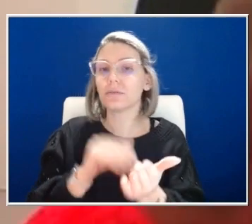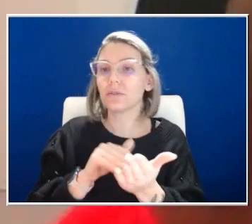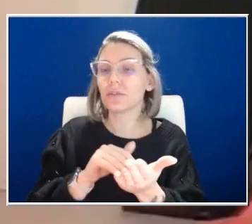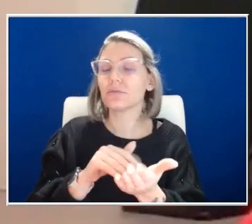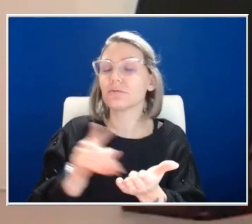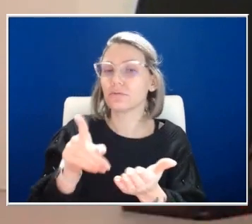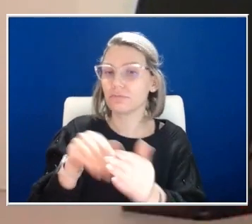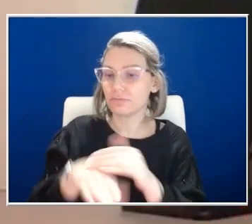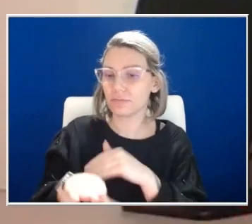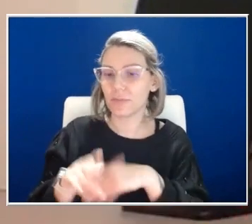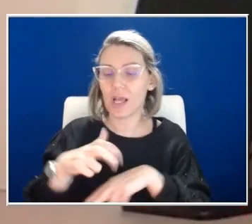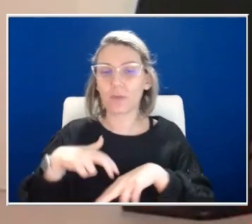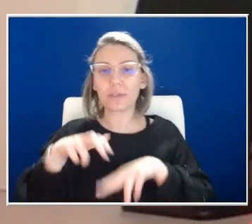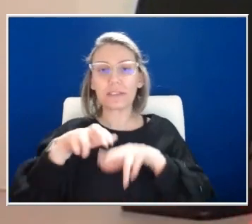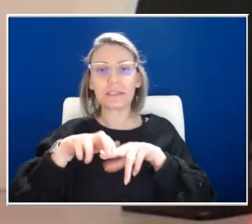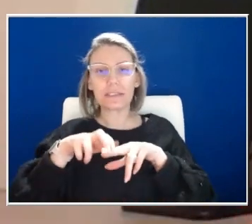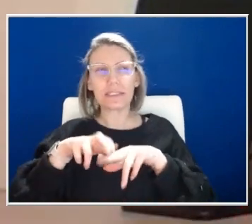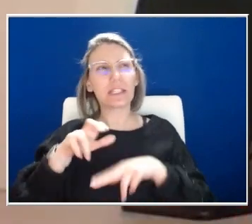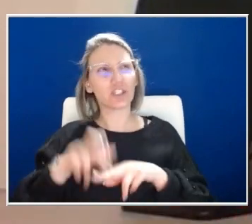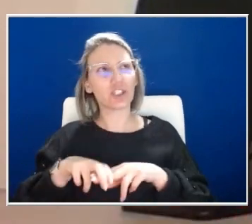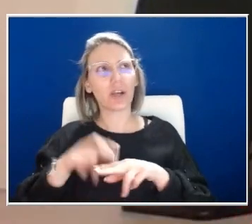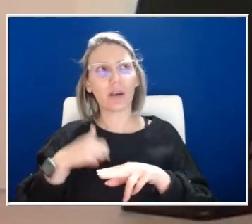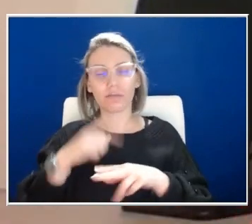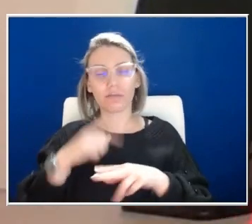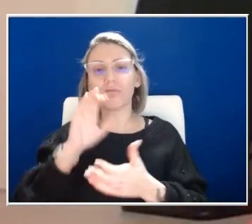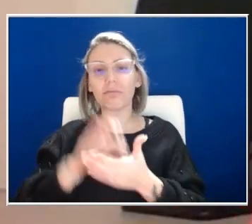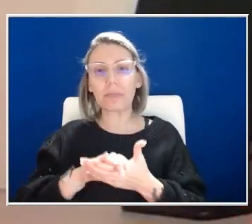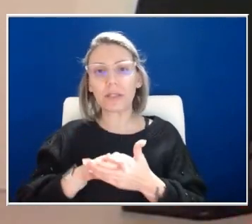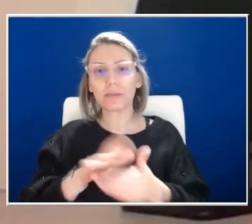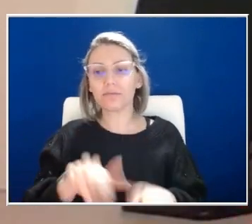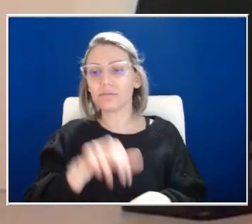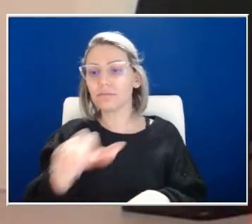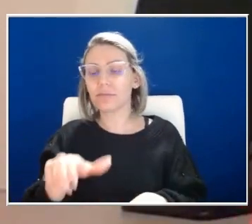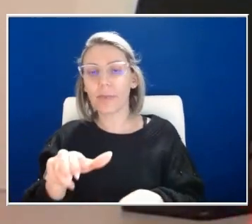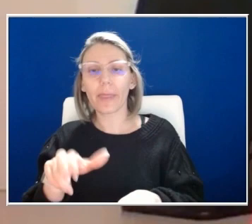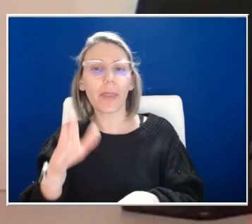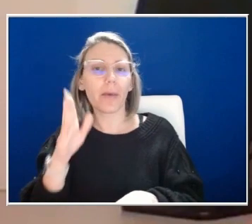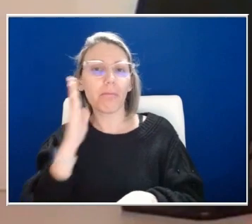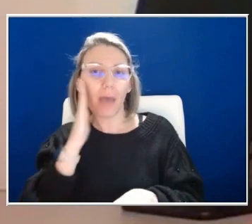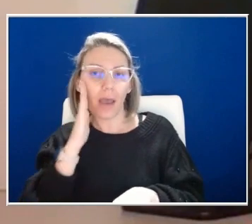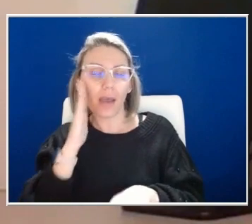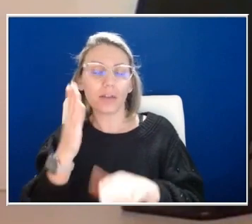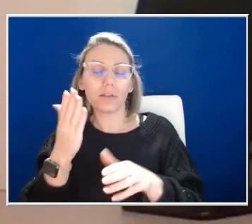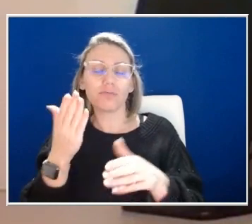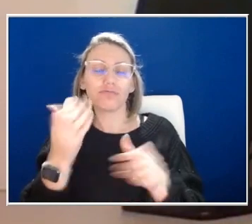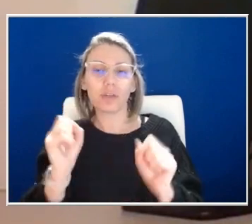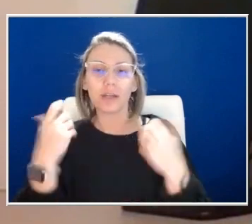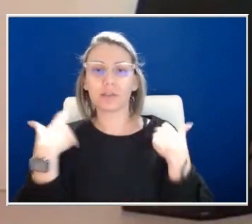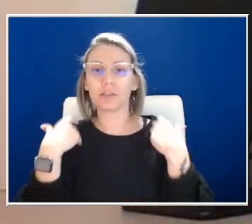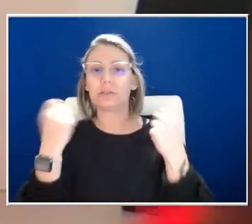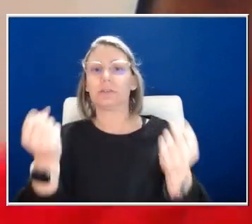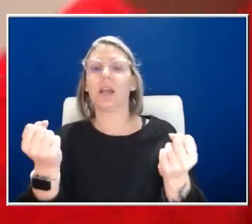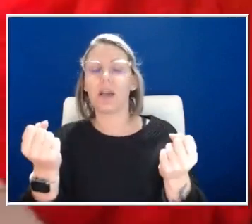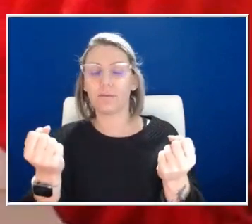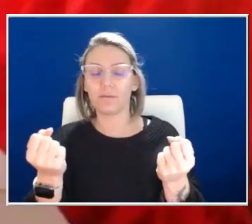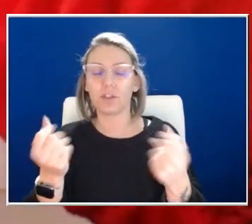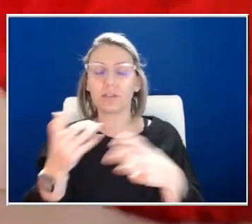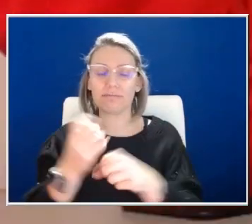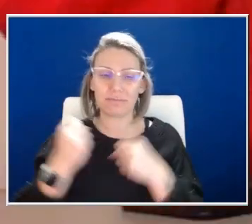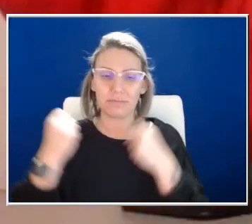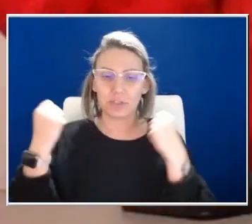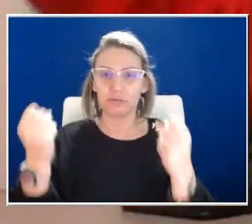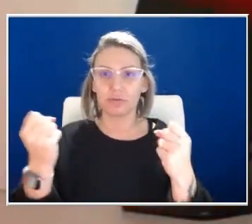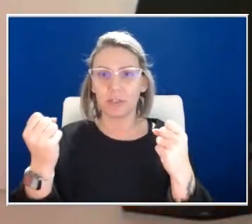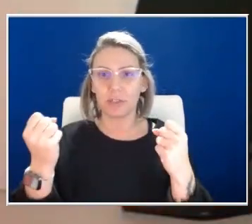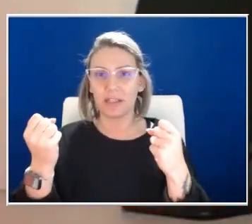sitting in a chair, I believe, beside the bed trying to recover and get my strength back. And Dr. Alcas-Pouls